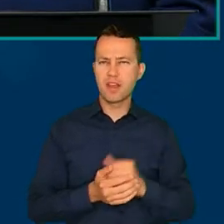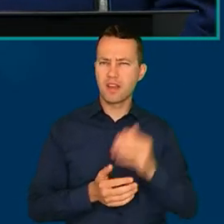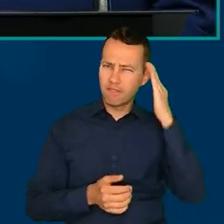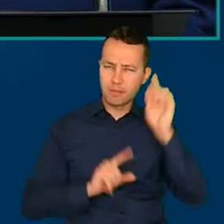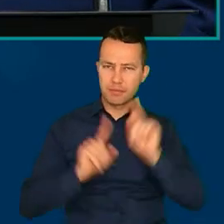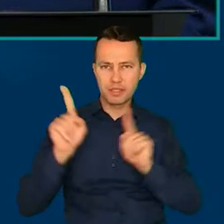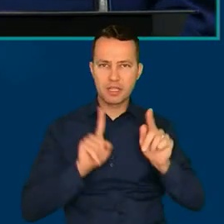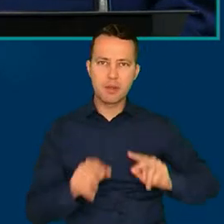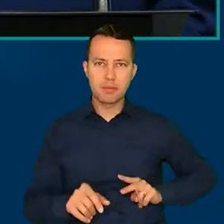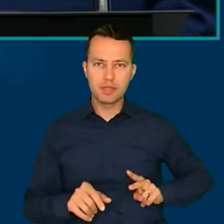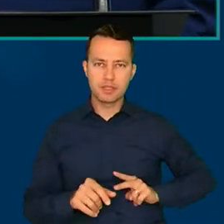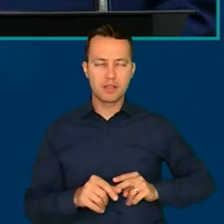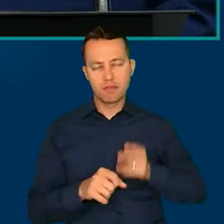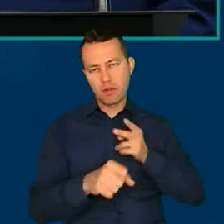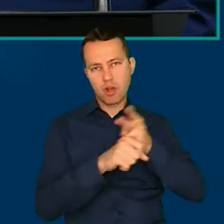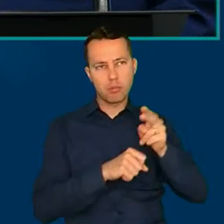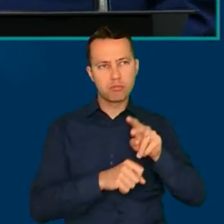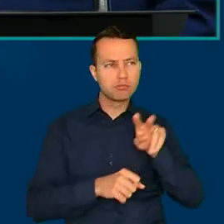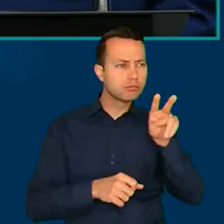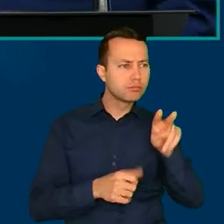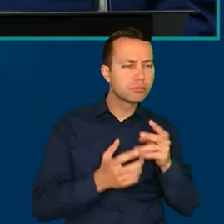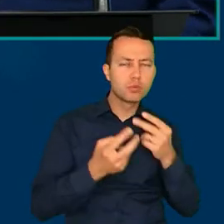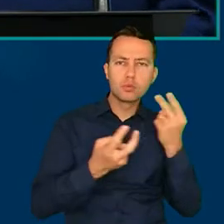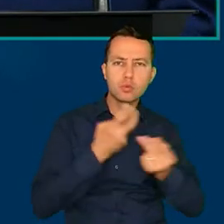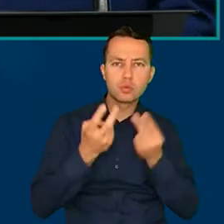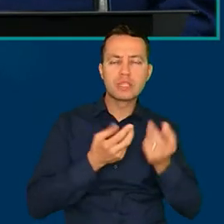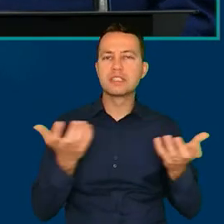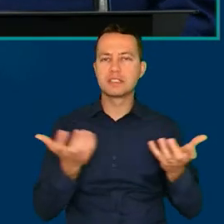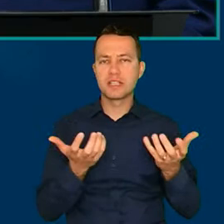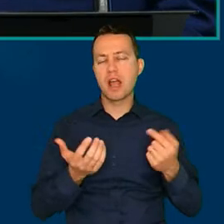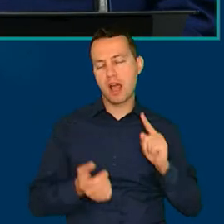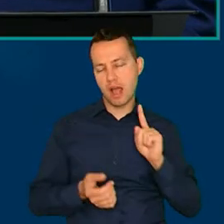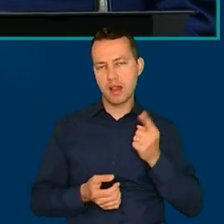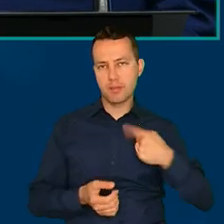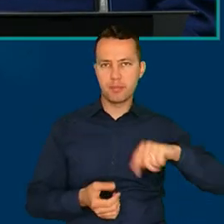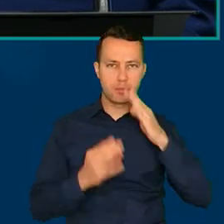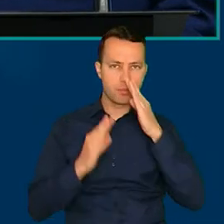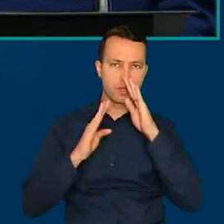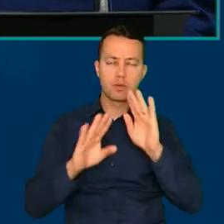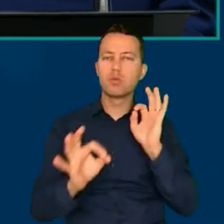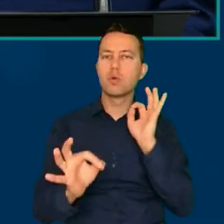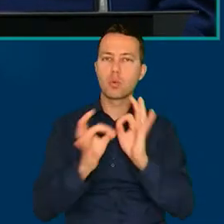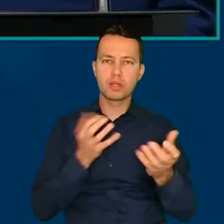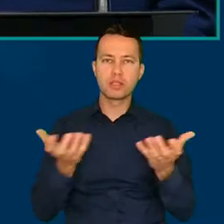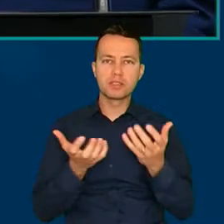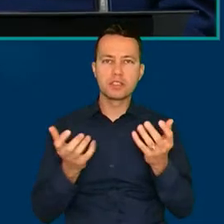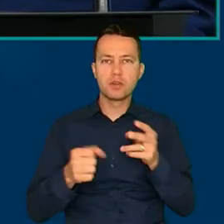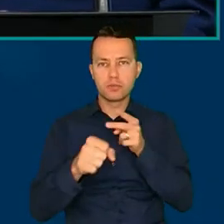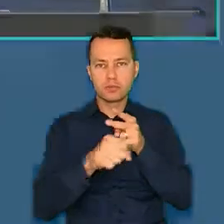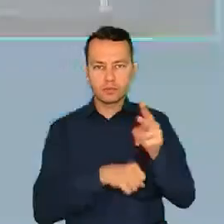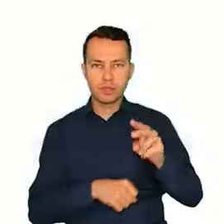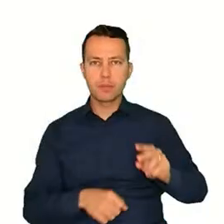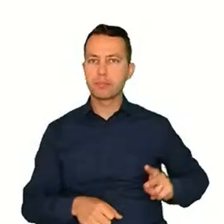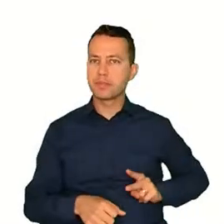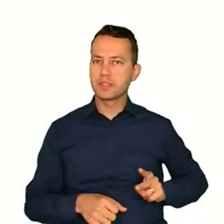We know that sometimes it's hard to find the right link on the